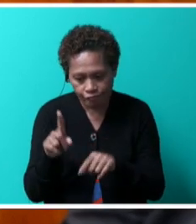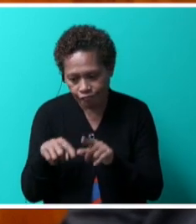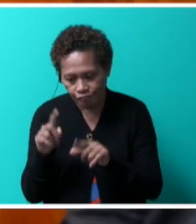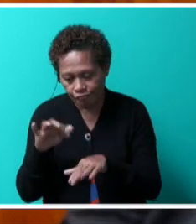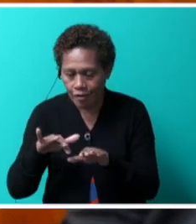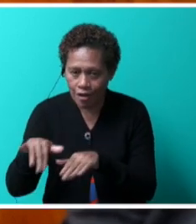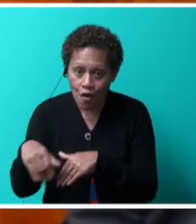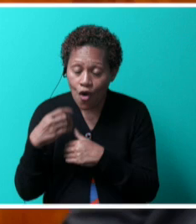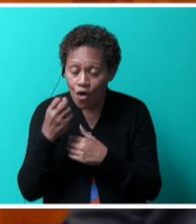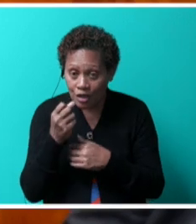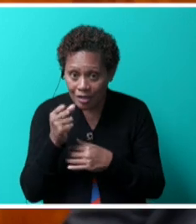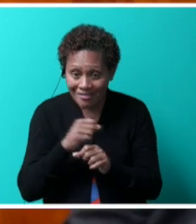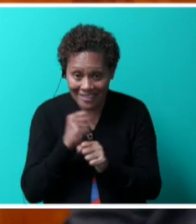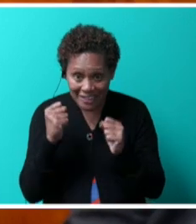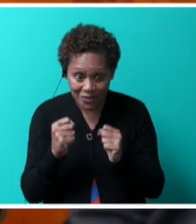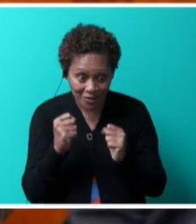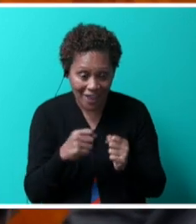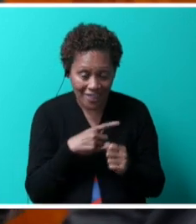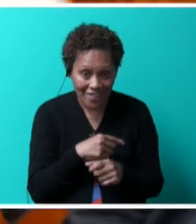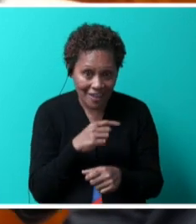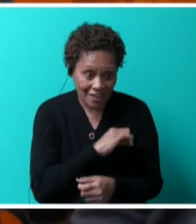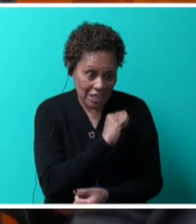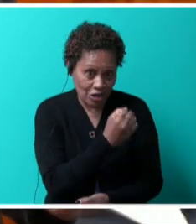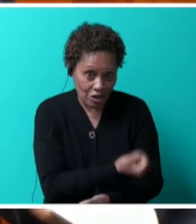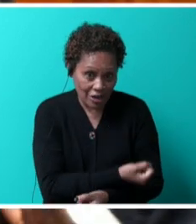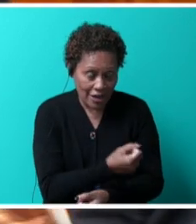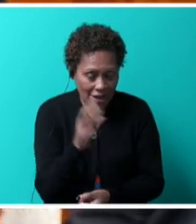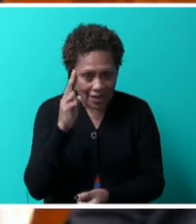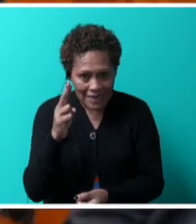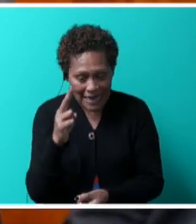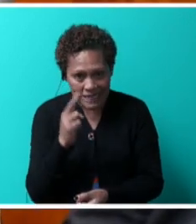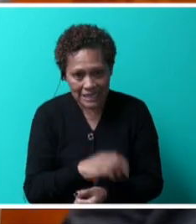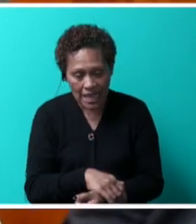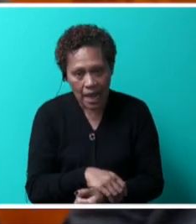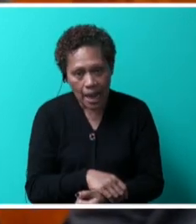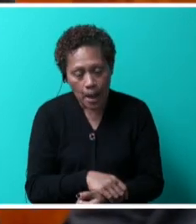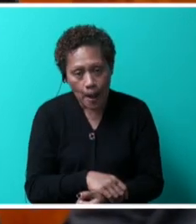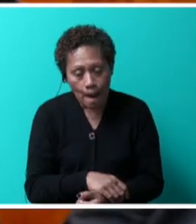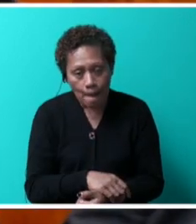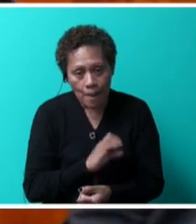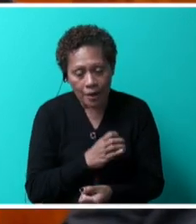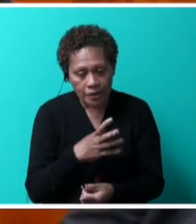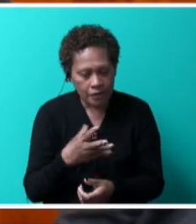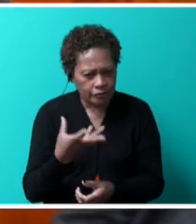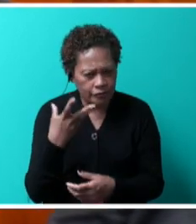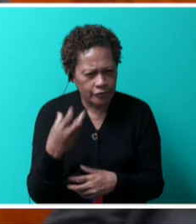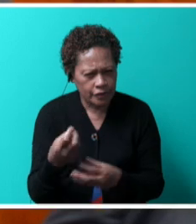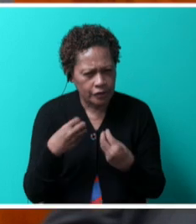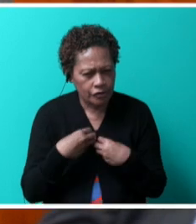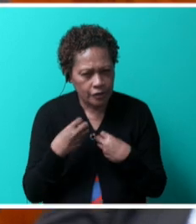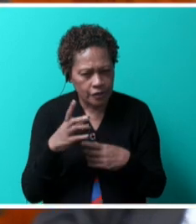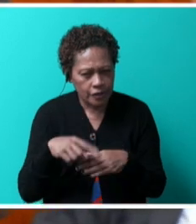sugar while strengthening our national economy and improving the resilience, productivity, and